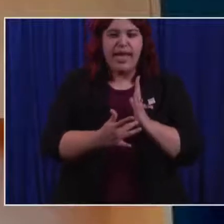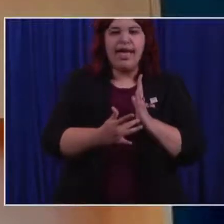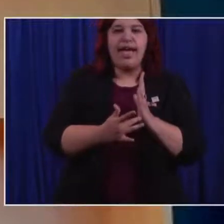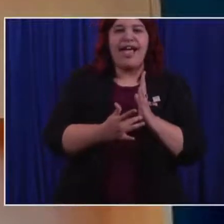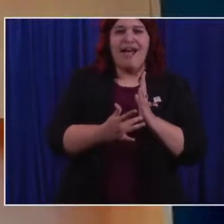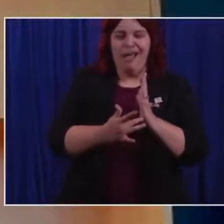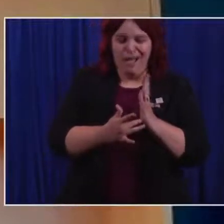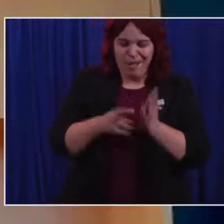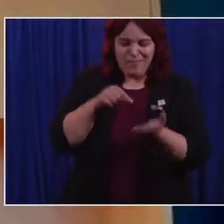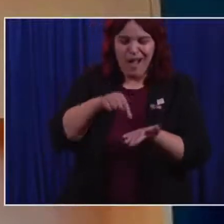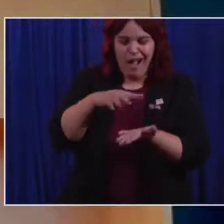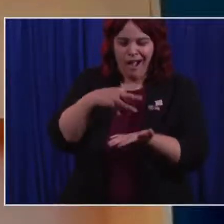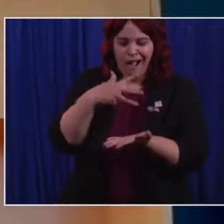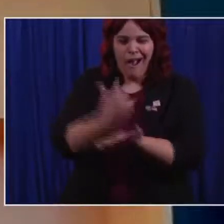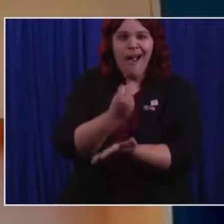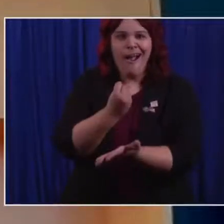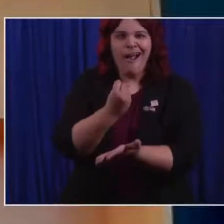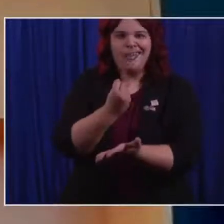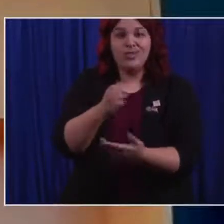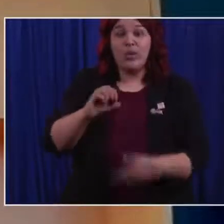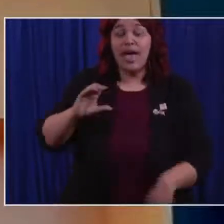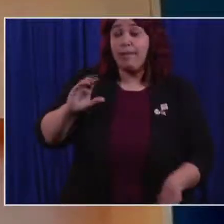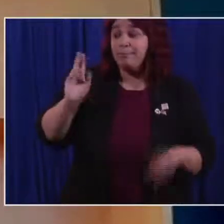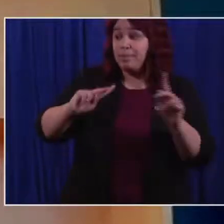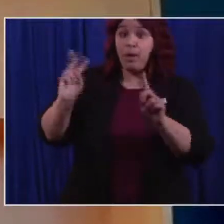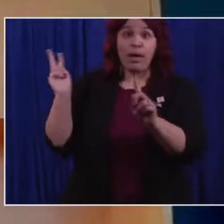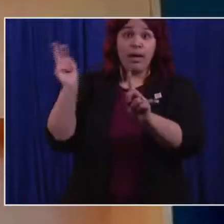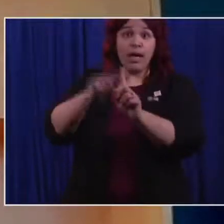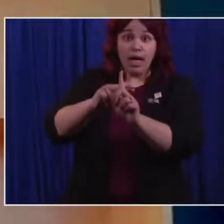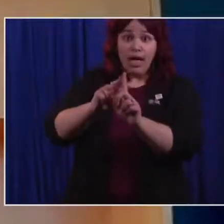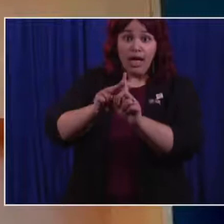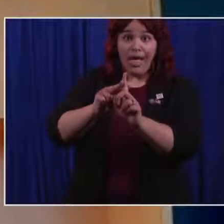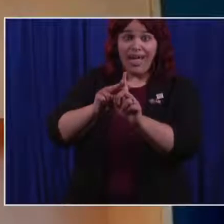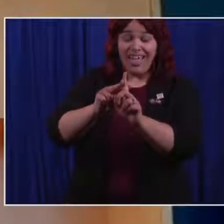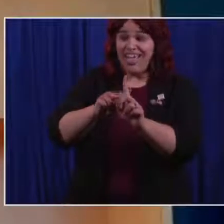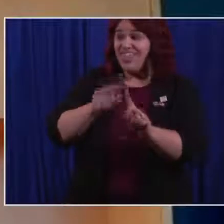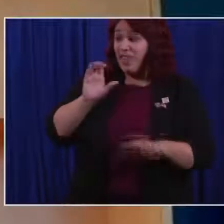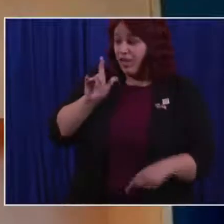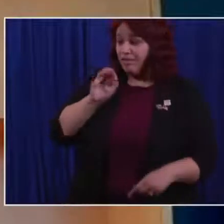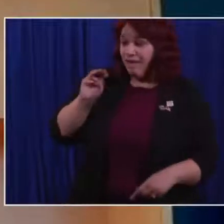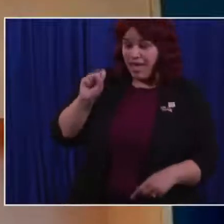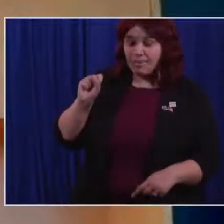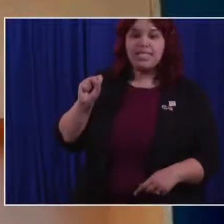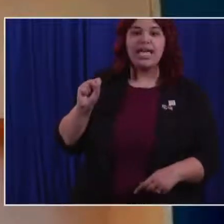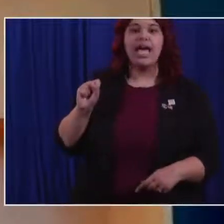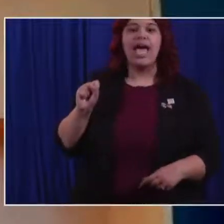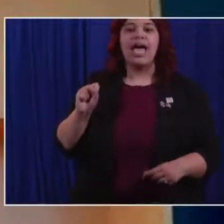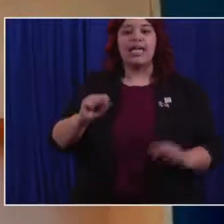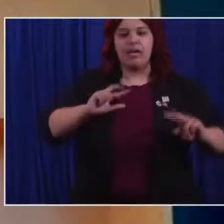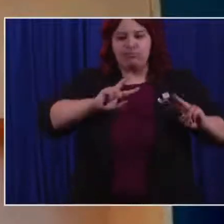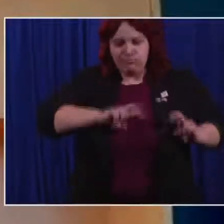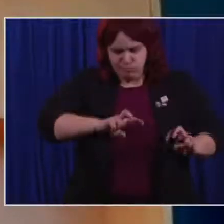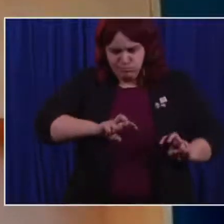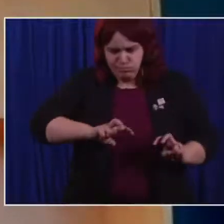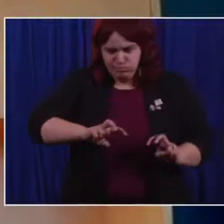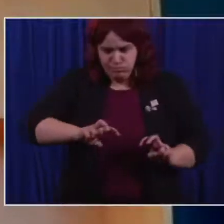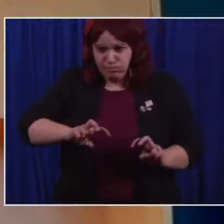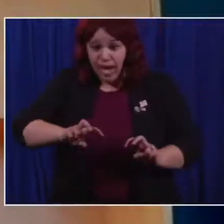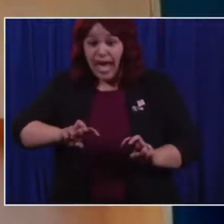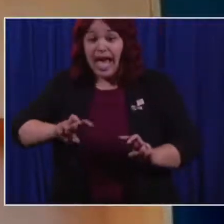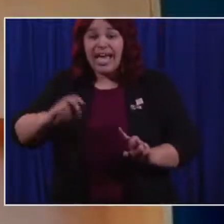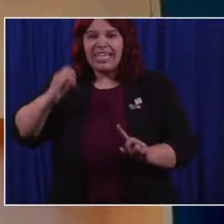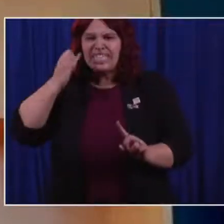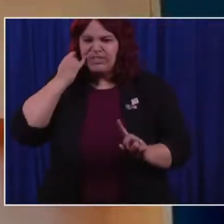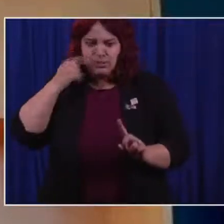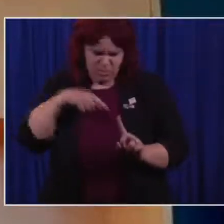claims through, and also to detect, items that have a number of flags that can be put